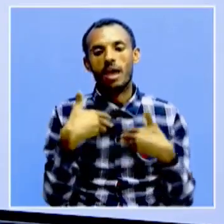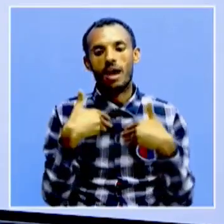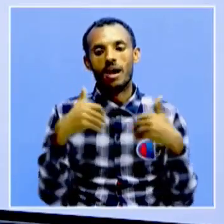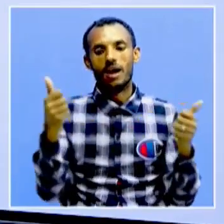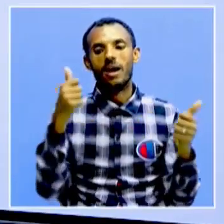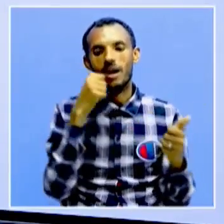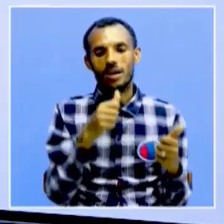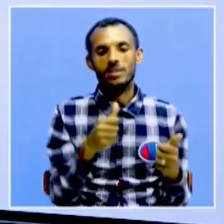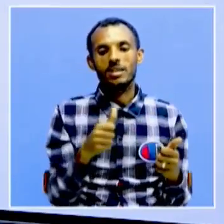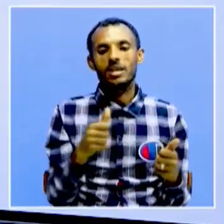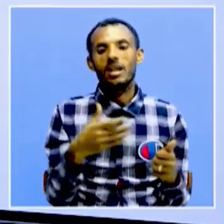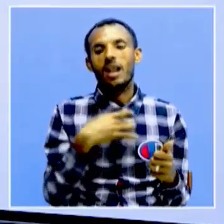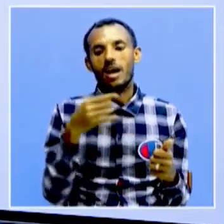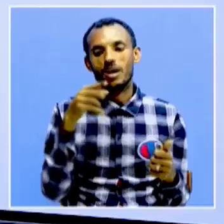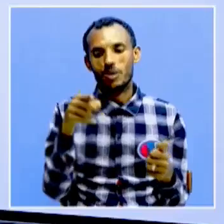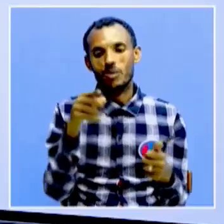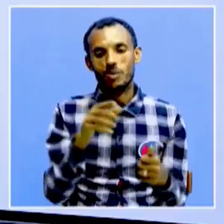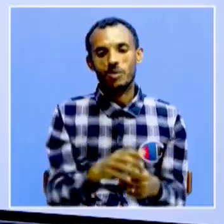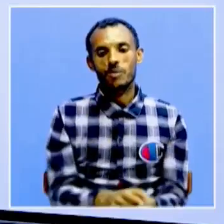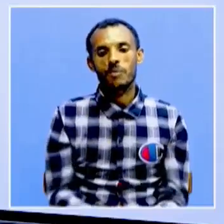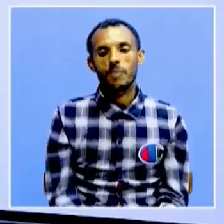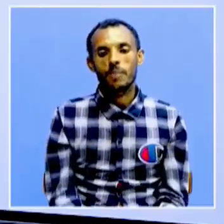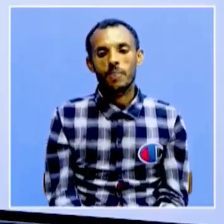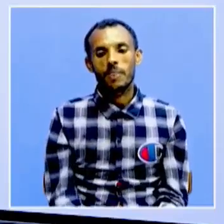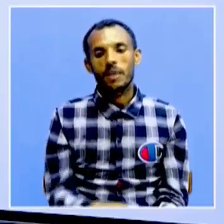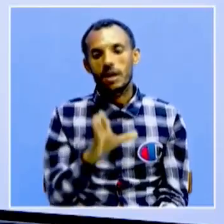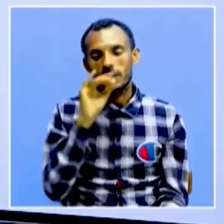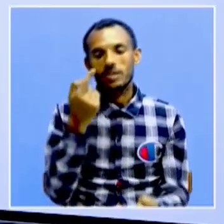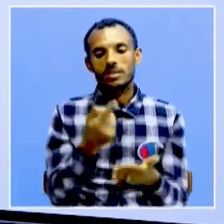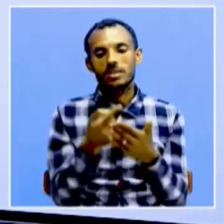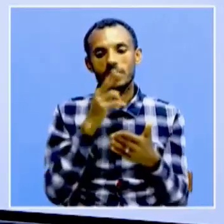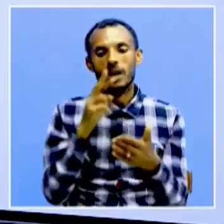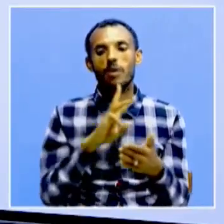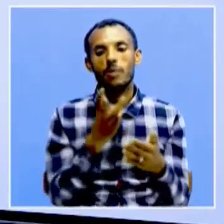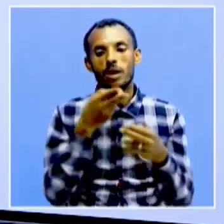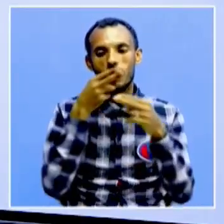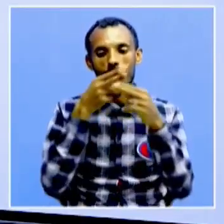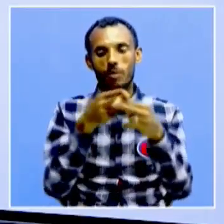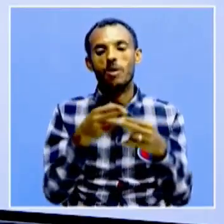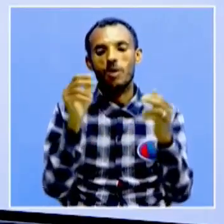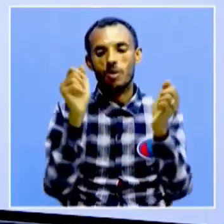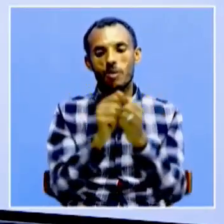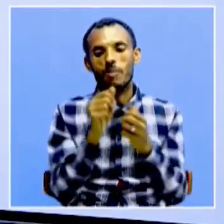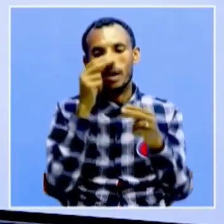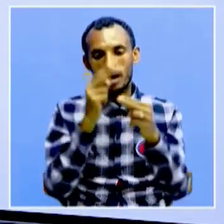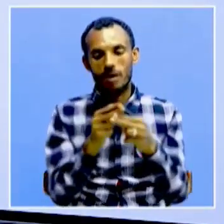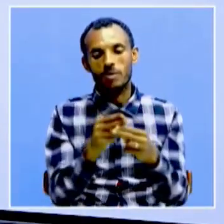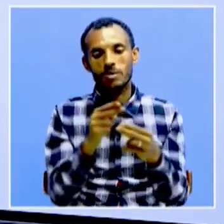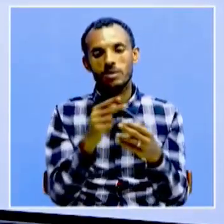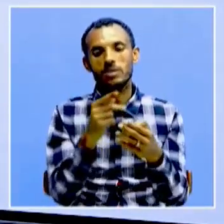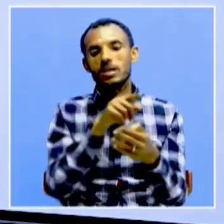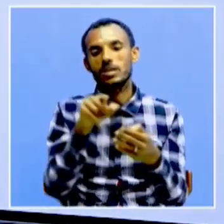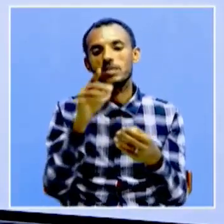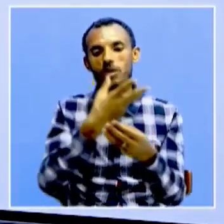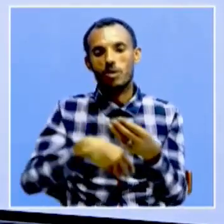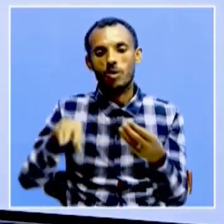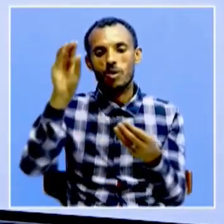like you, for example, the girls, yes? And these are what we call common nouns. And there is also